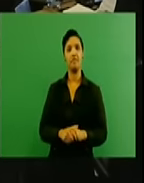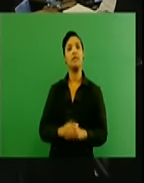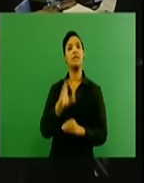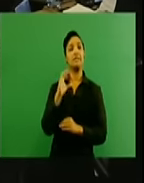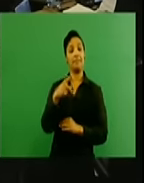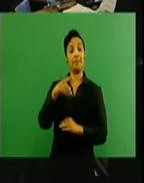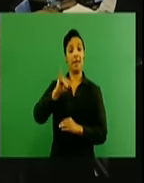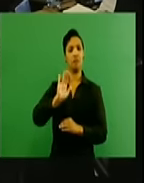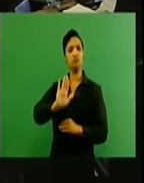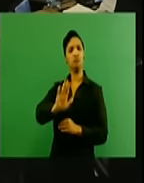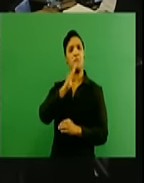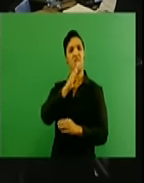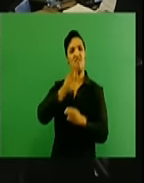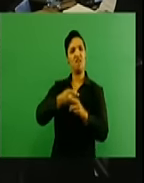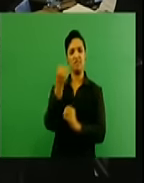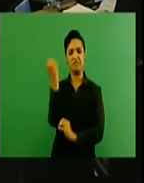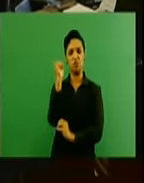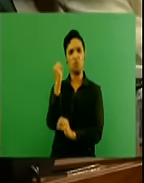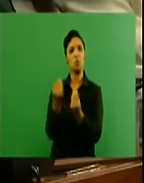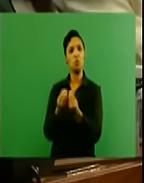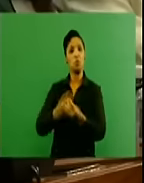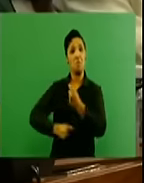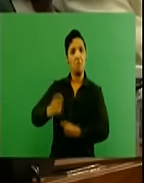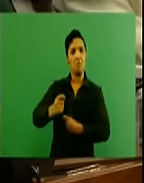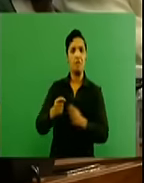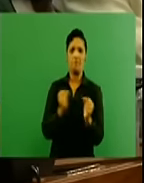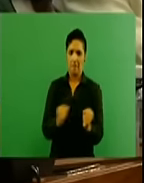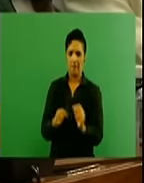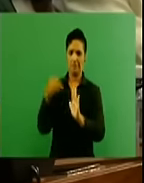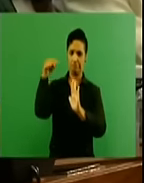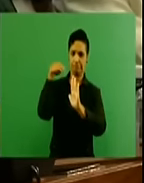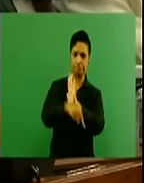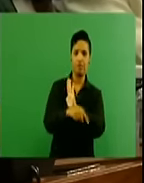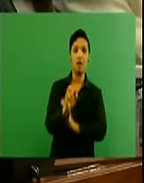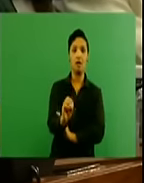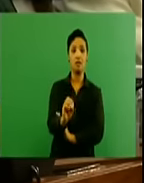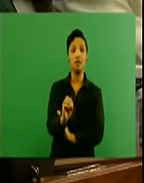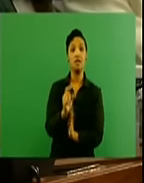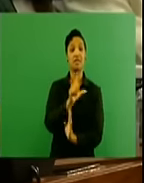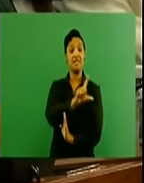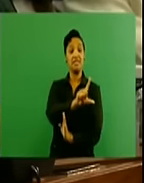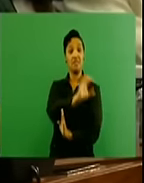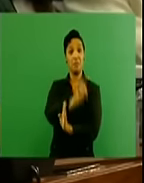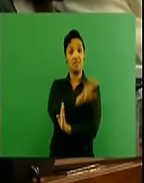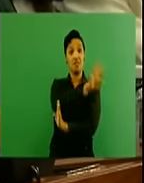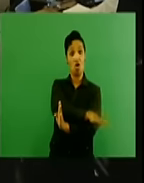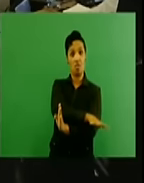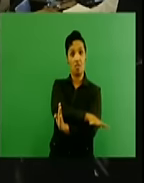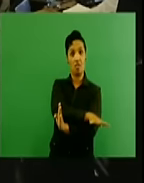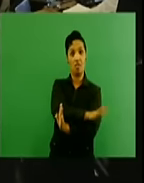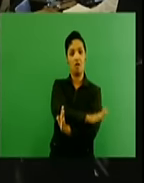inflation for final manufactured goods continued its downward trend, declining from 7% in April